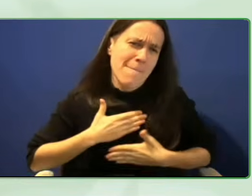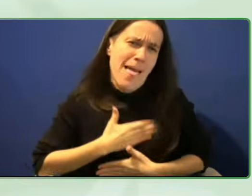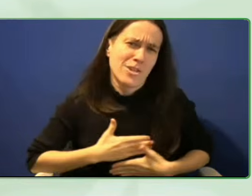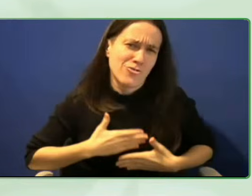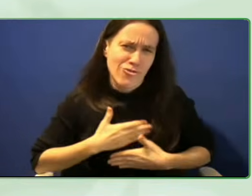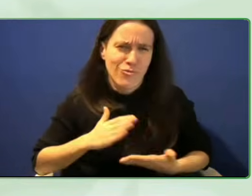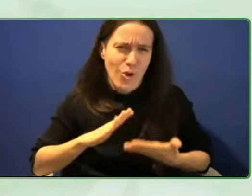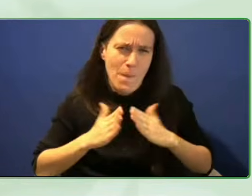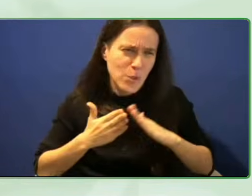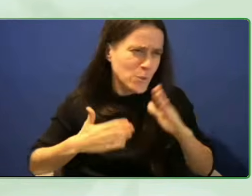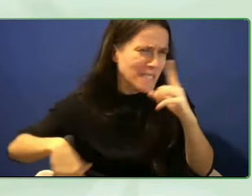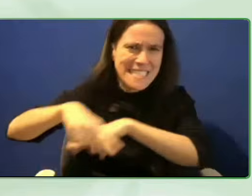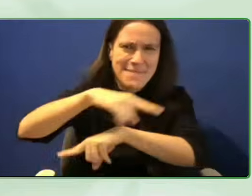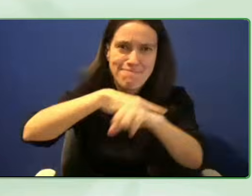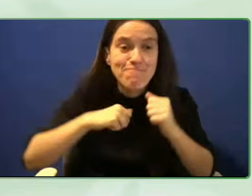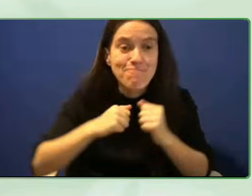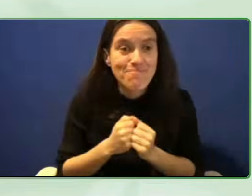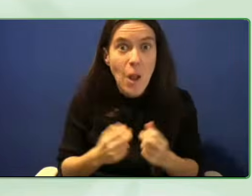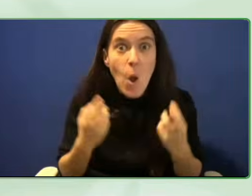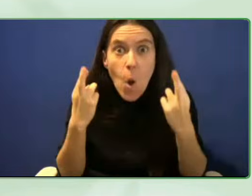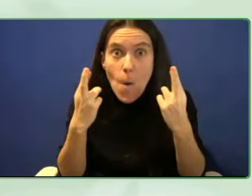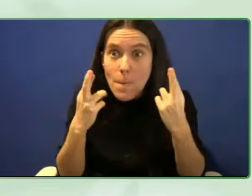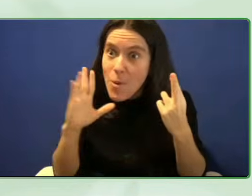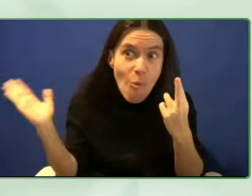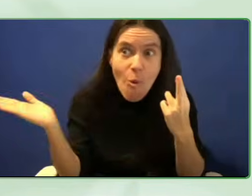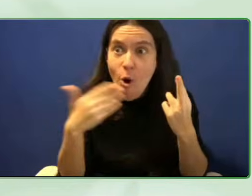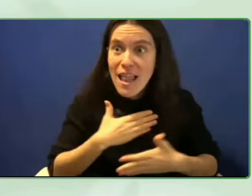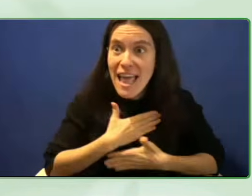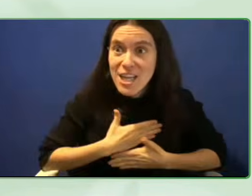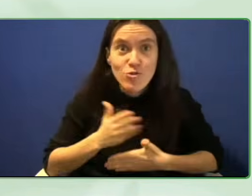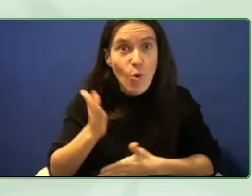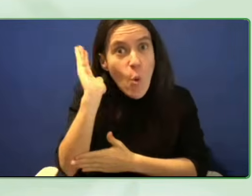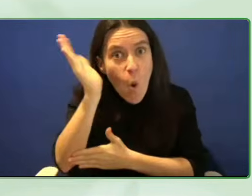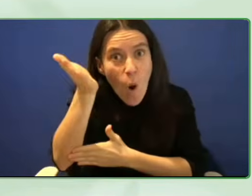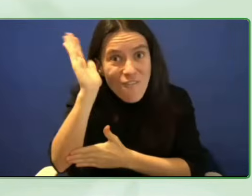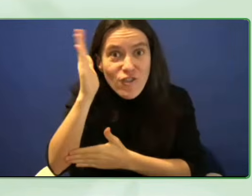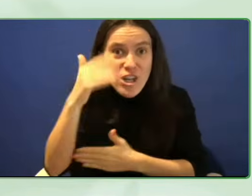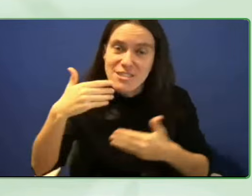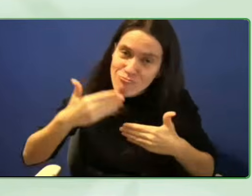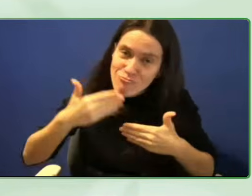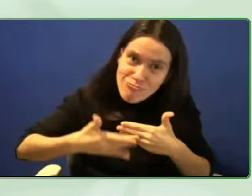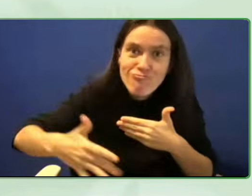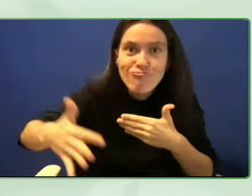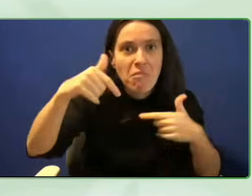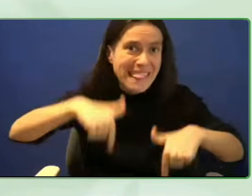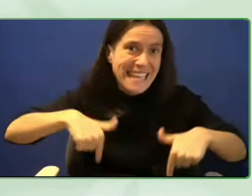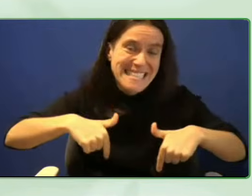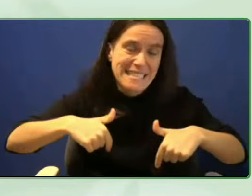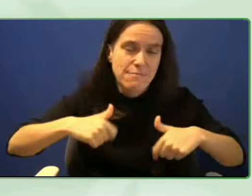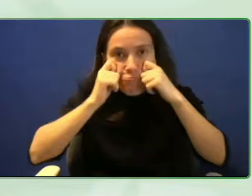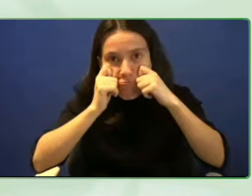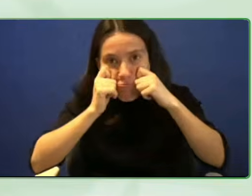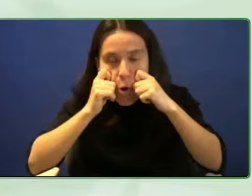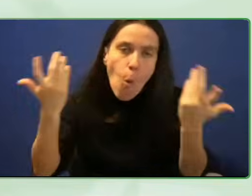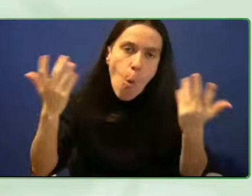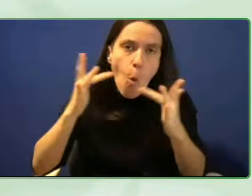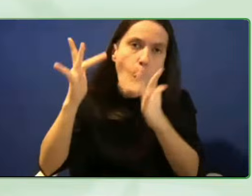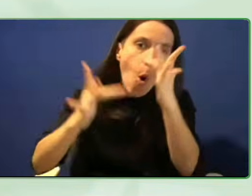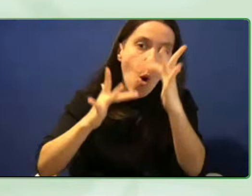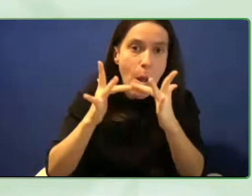So I hope that everyone's enjoying the conference, whether they be here or online. And